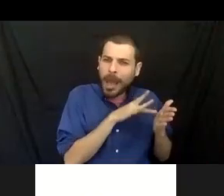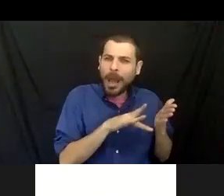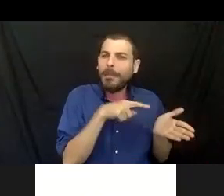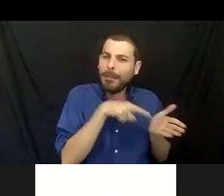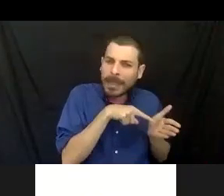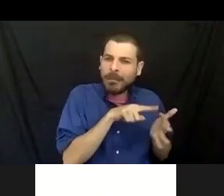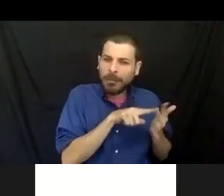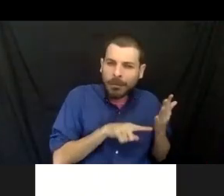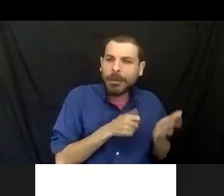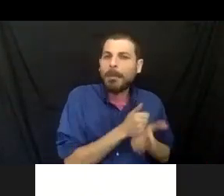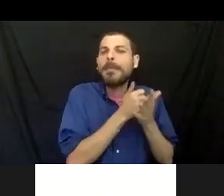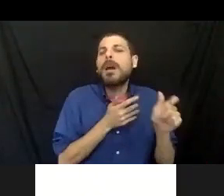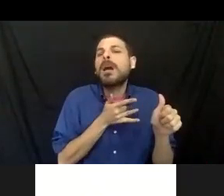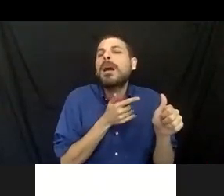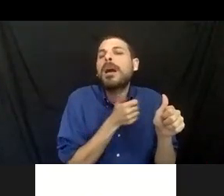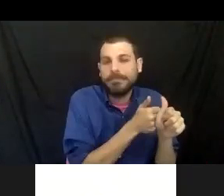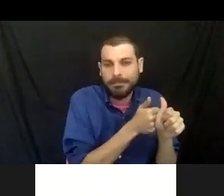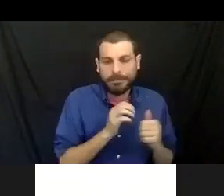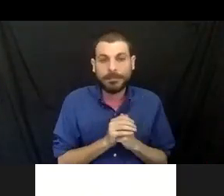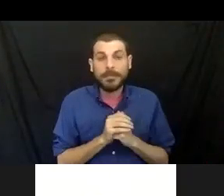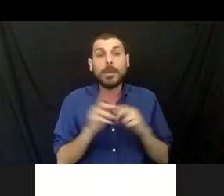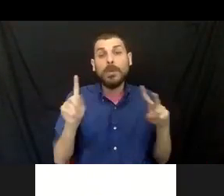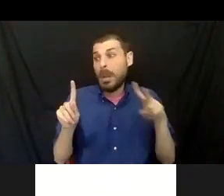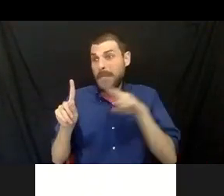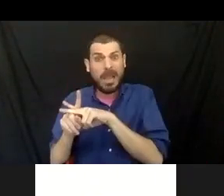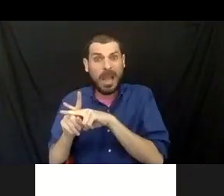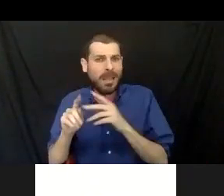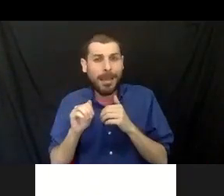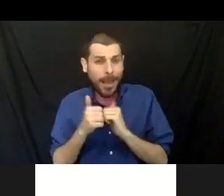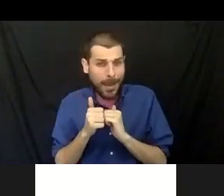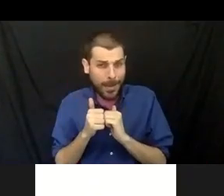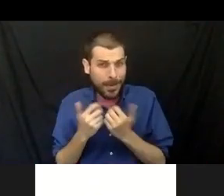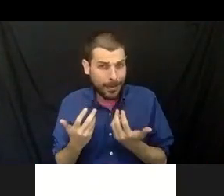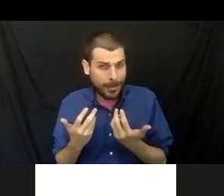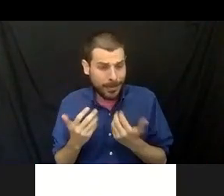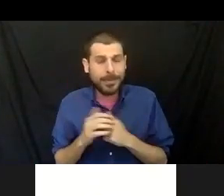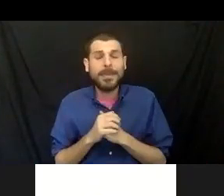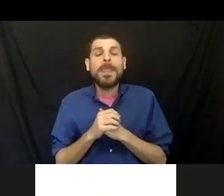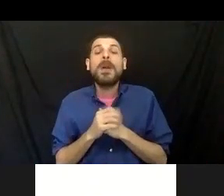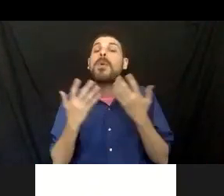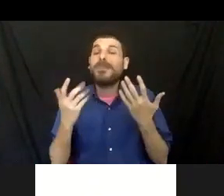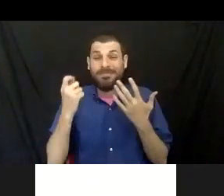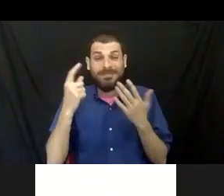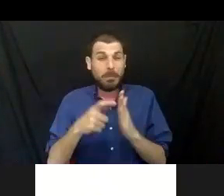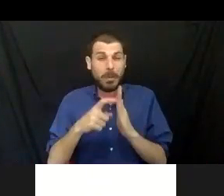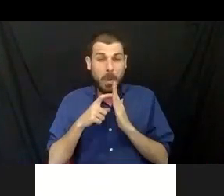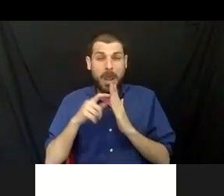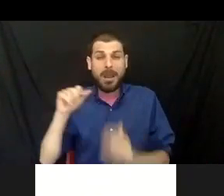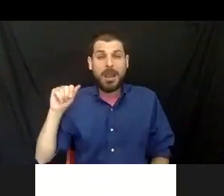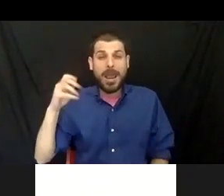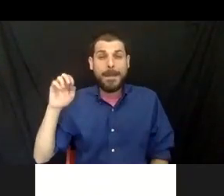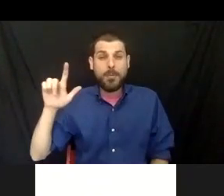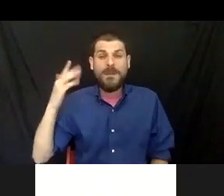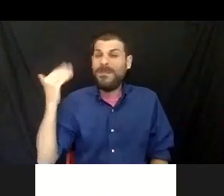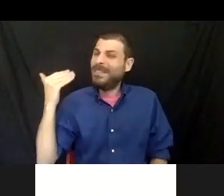Usually the application to be accepted for the property tax deferral program has to be filed by April 15th every